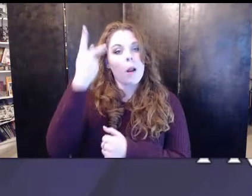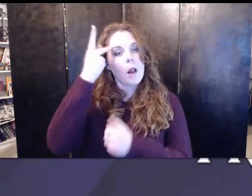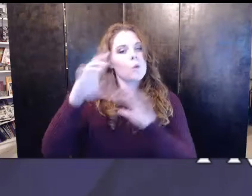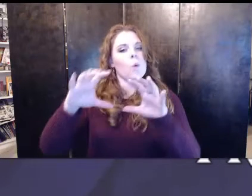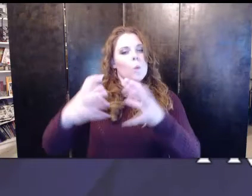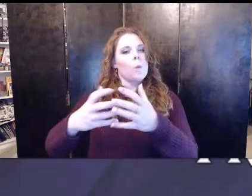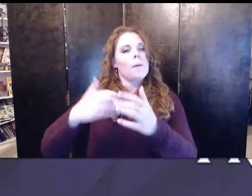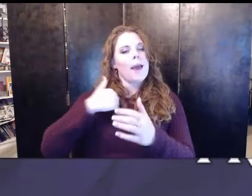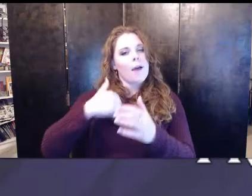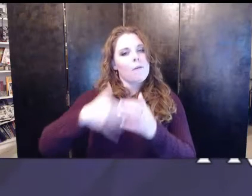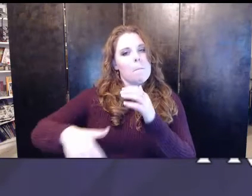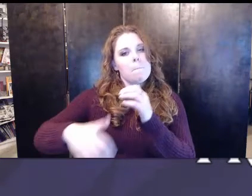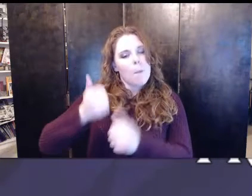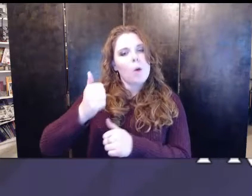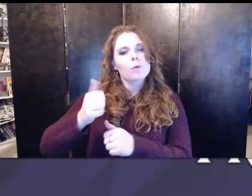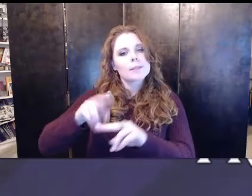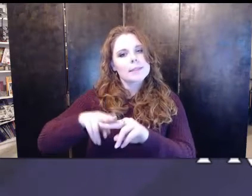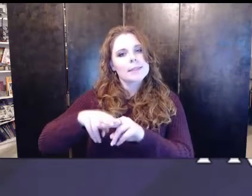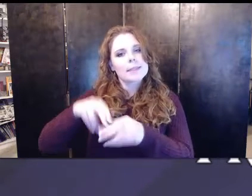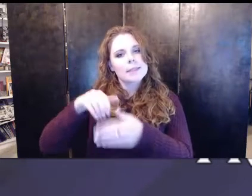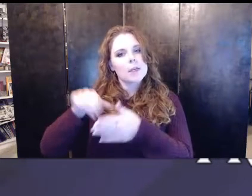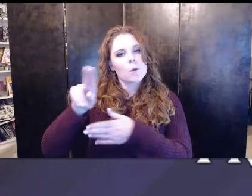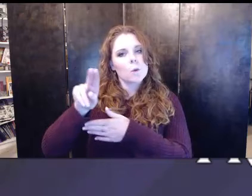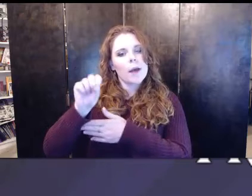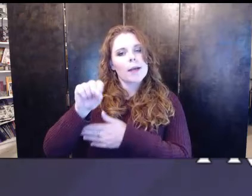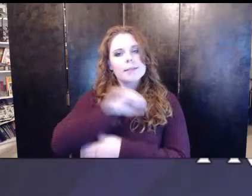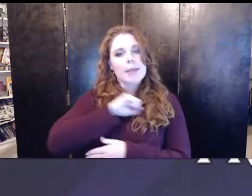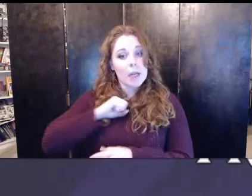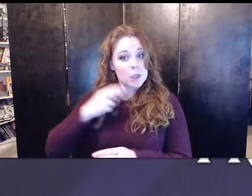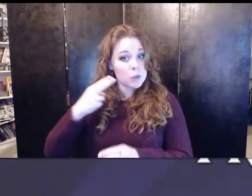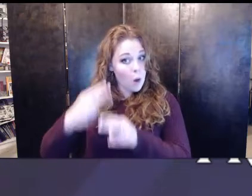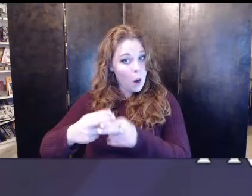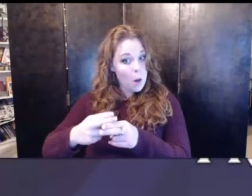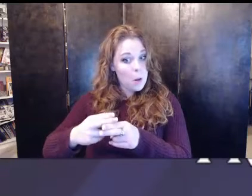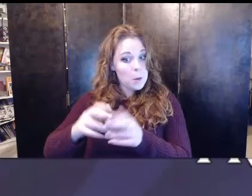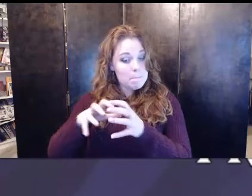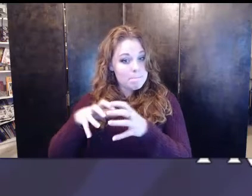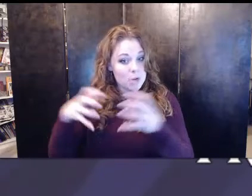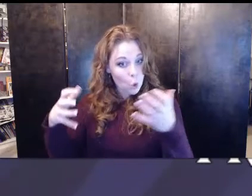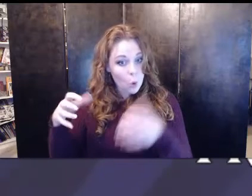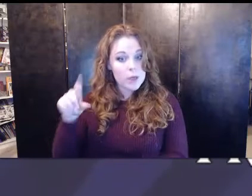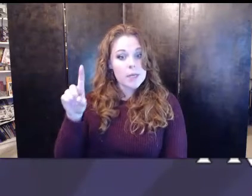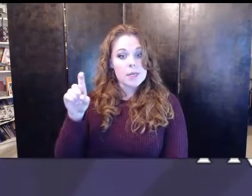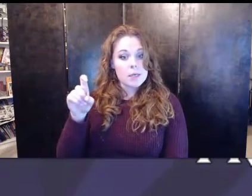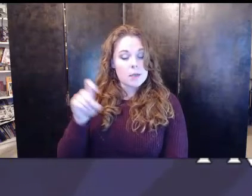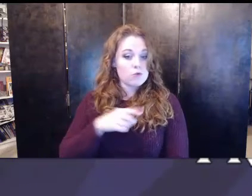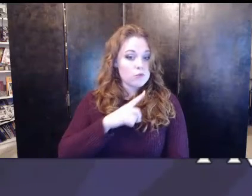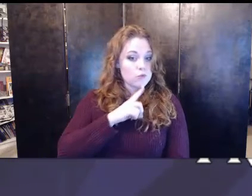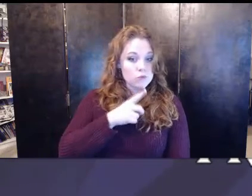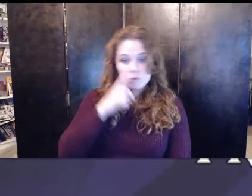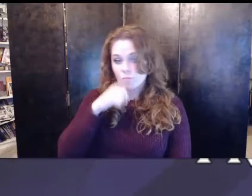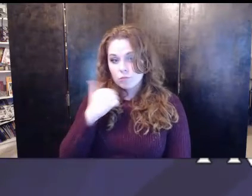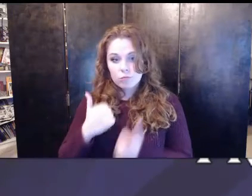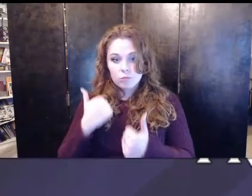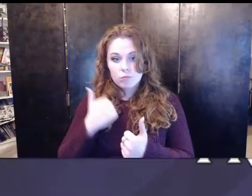that holds the most seats in the U.S. Senate is called the majority. Is that statement true or